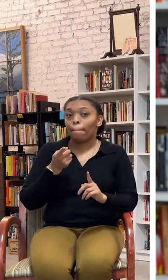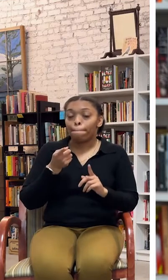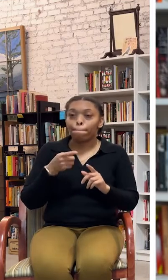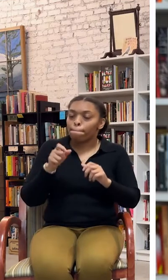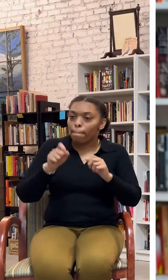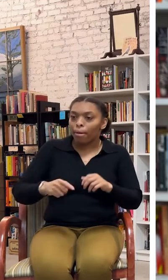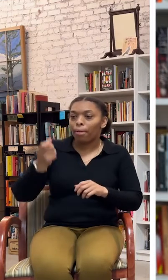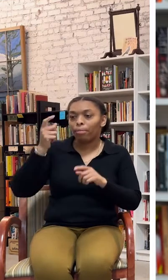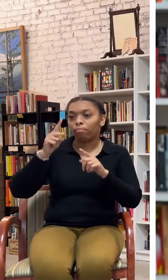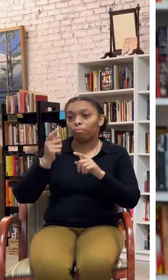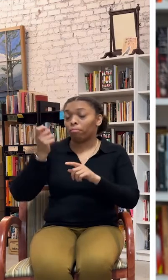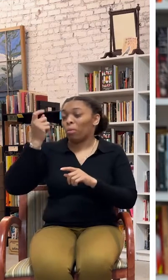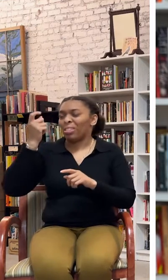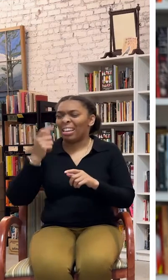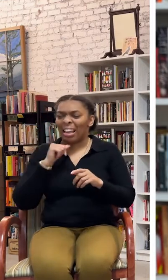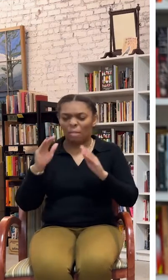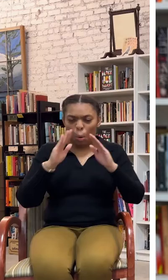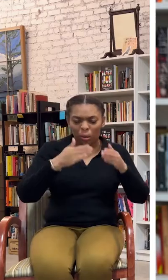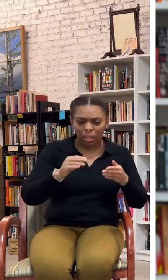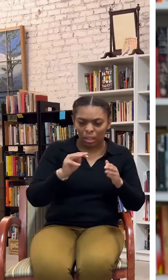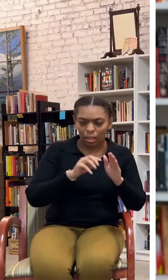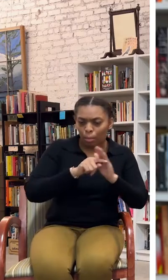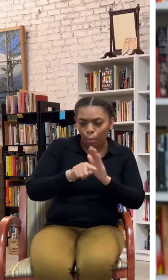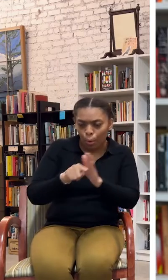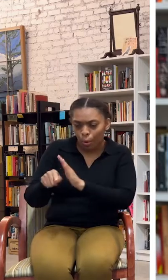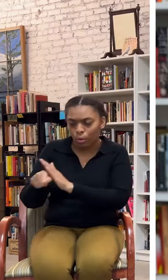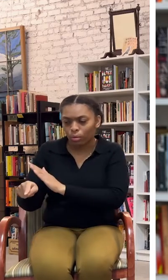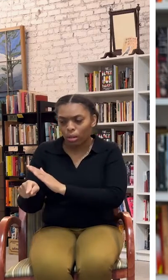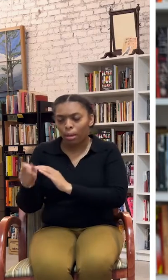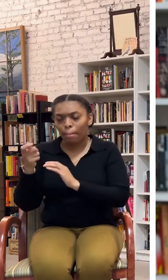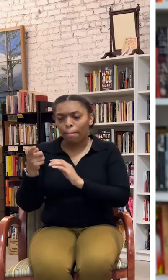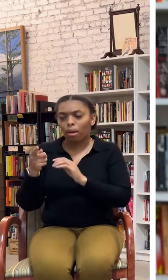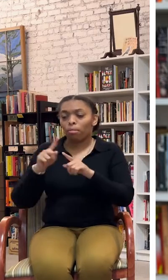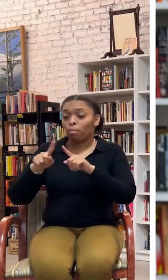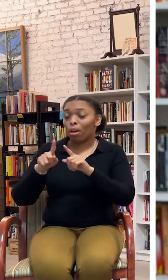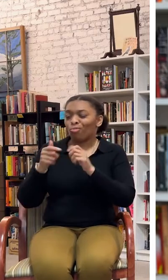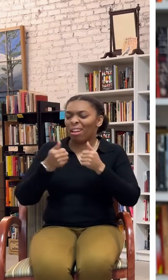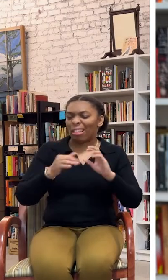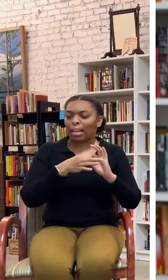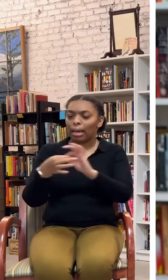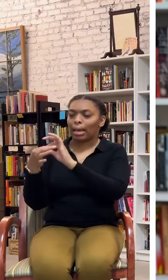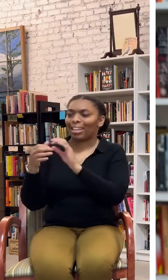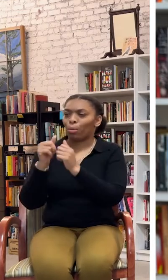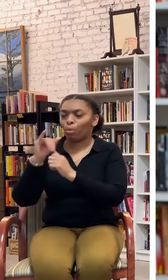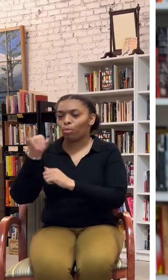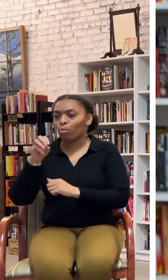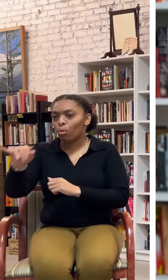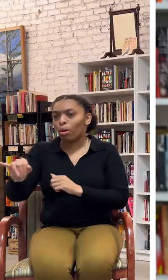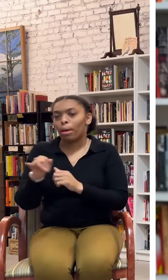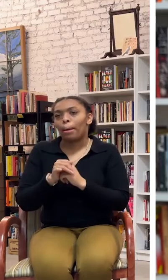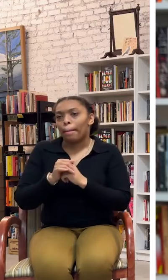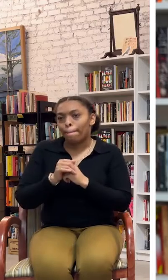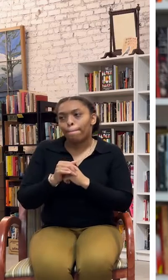understanding instead of starting with the murders and those types of things. That if we can connect through that joy, then it allows that bond to get even